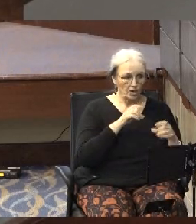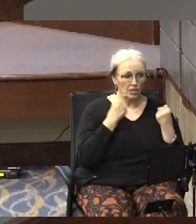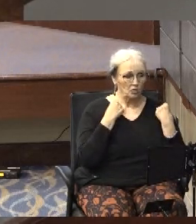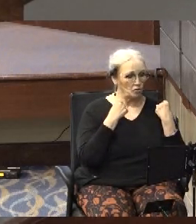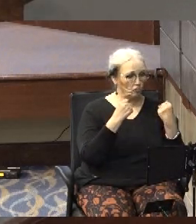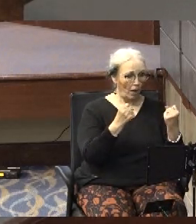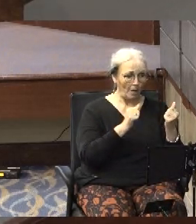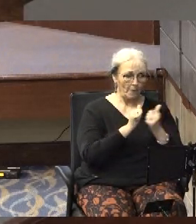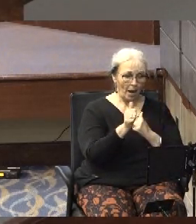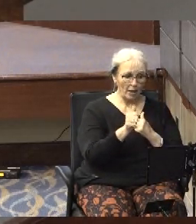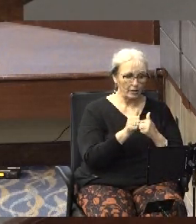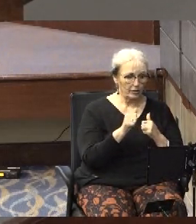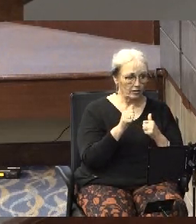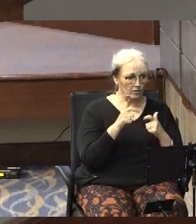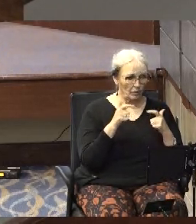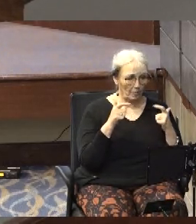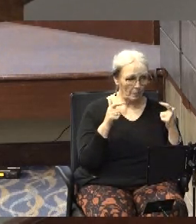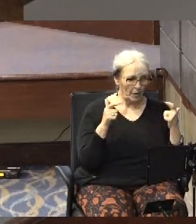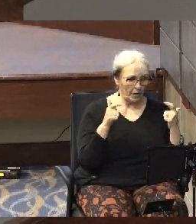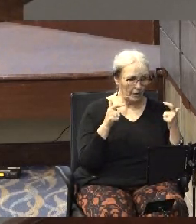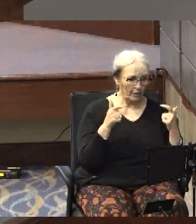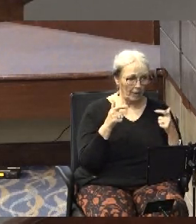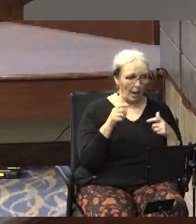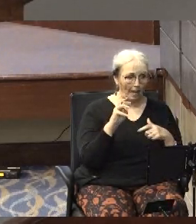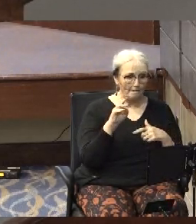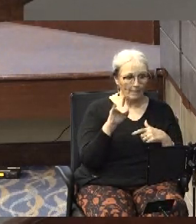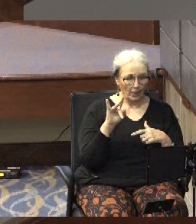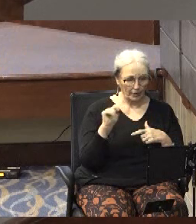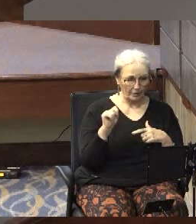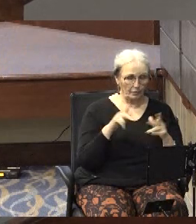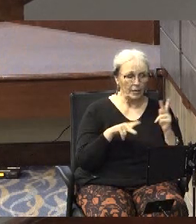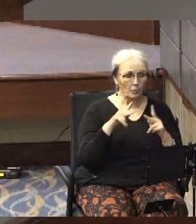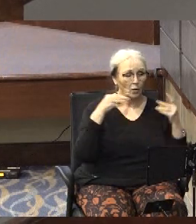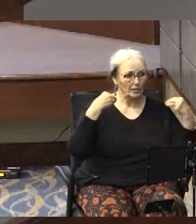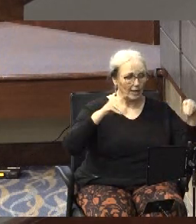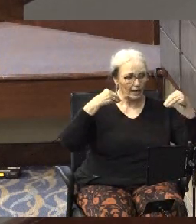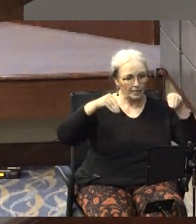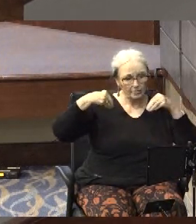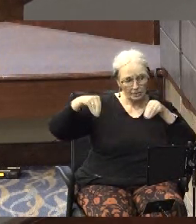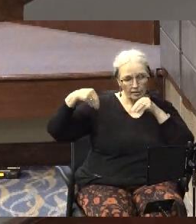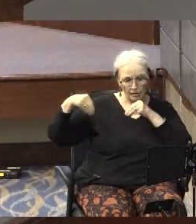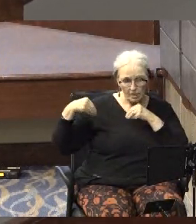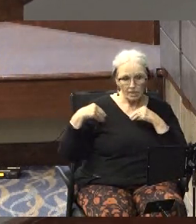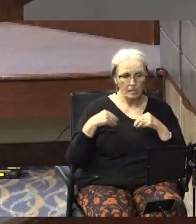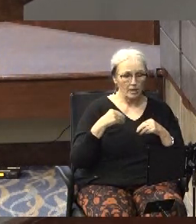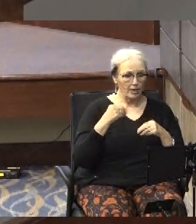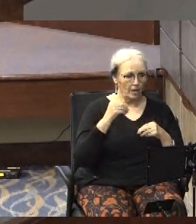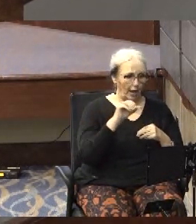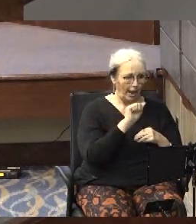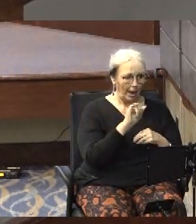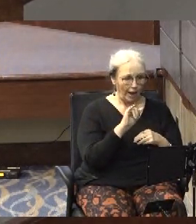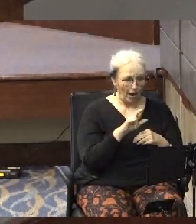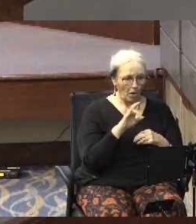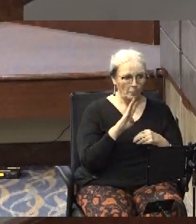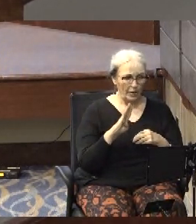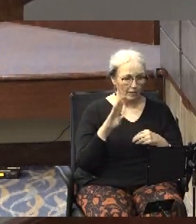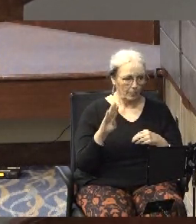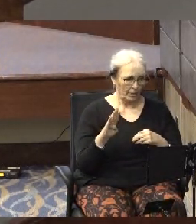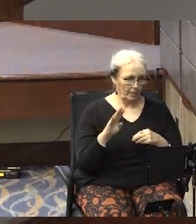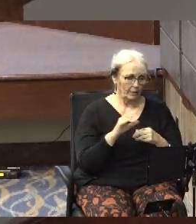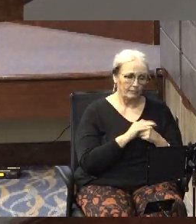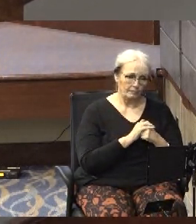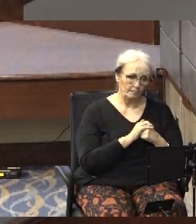Avenue. There's a big market going on right now. People are selling. And then while it's not being sold, it's Airbnbs. Because I provided a map